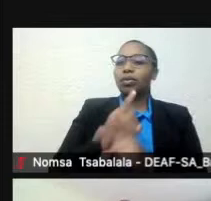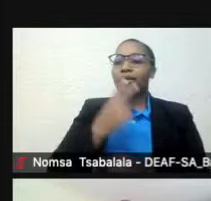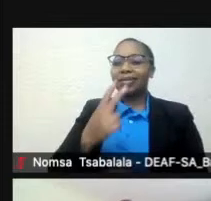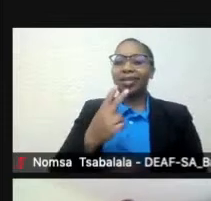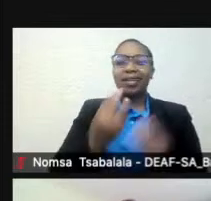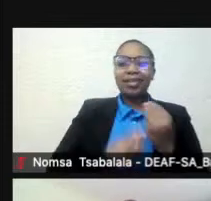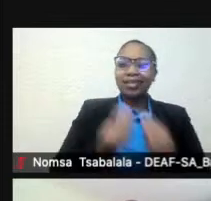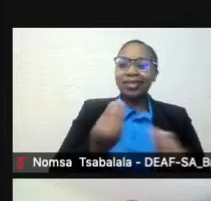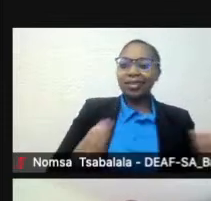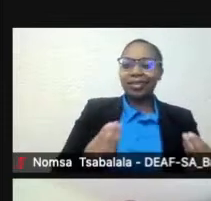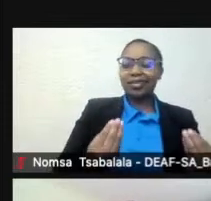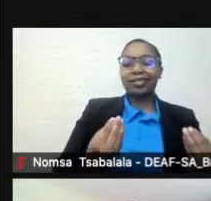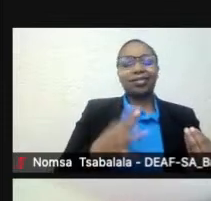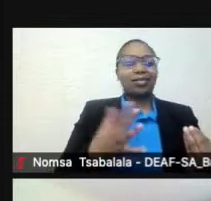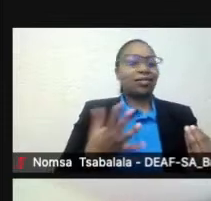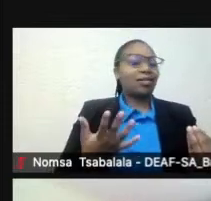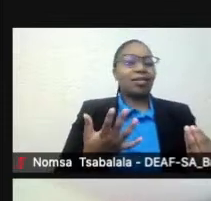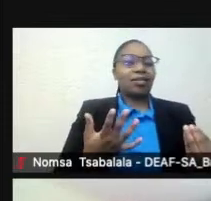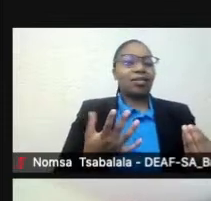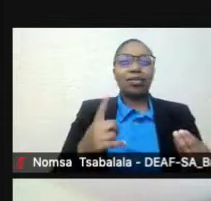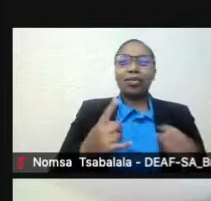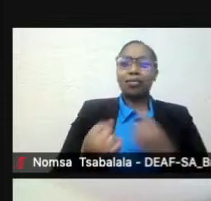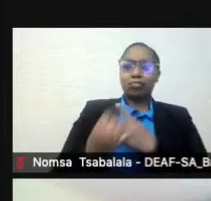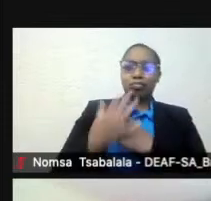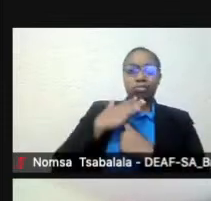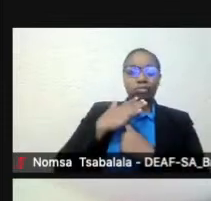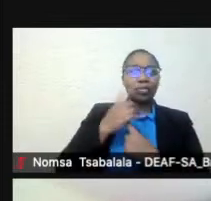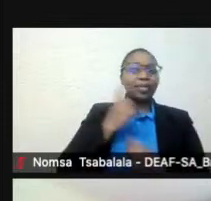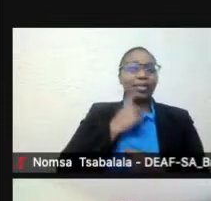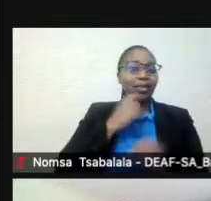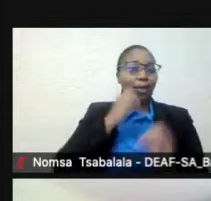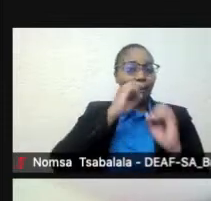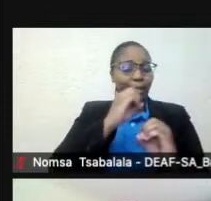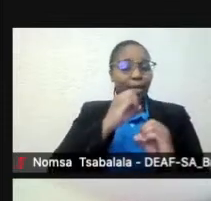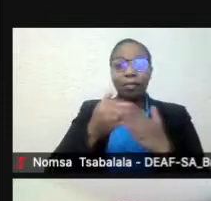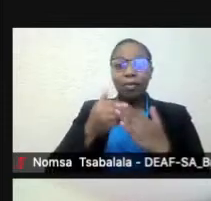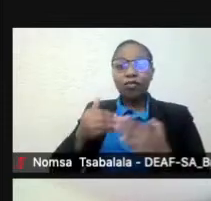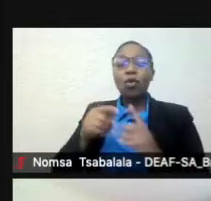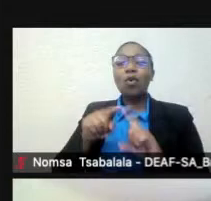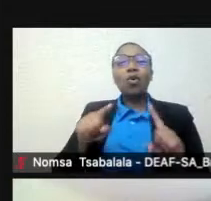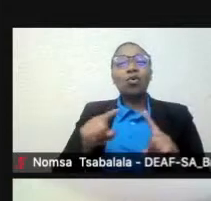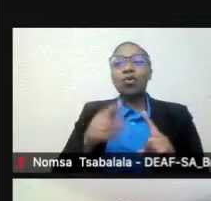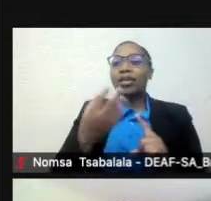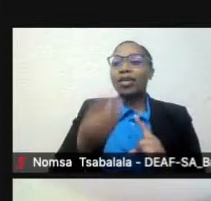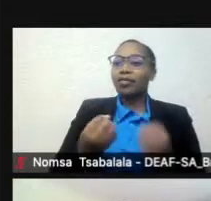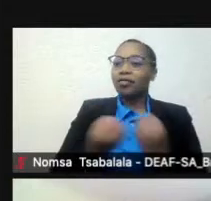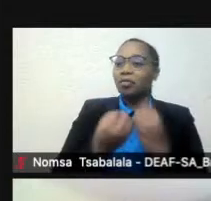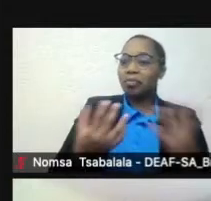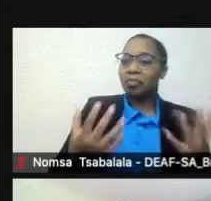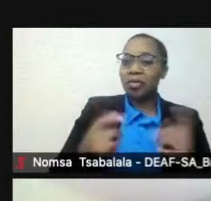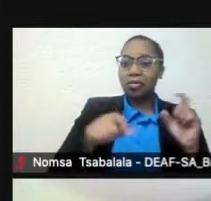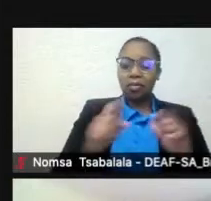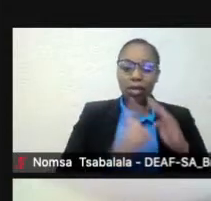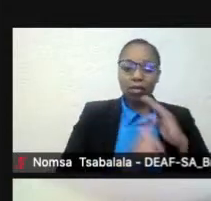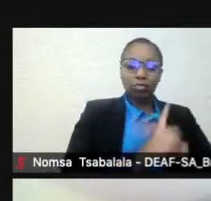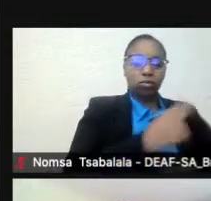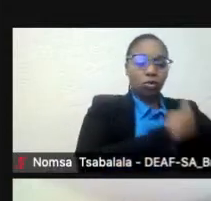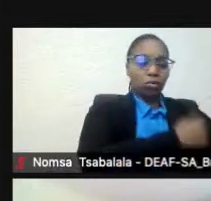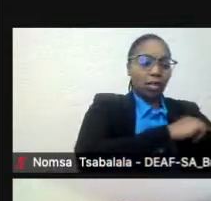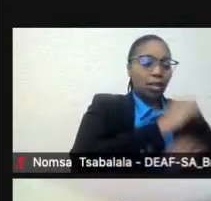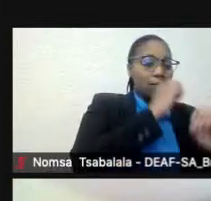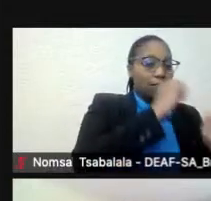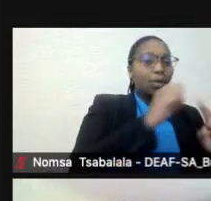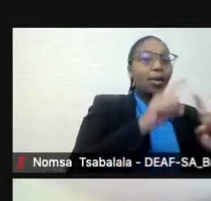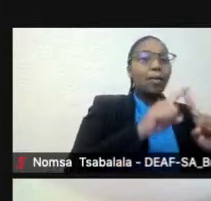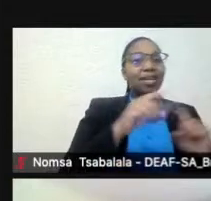children not being very heavily affected by the COVID epidemic in the past, not having many admissions. In the third wave, we saw more